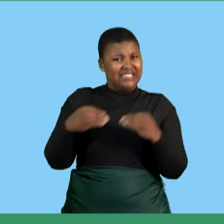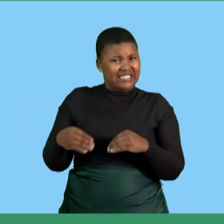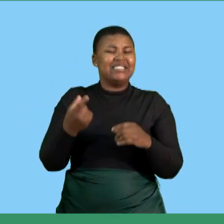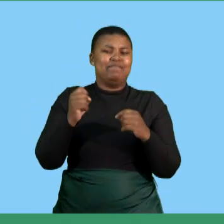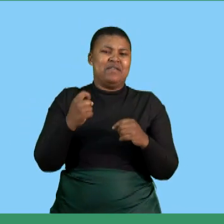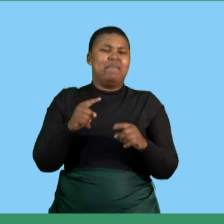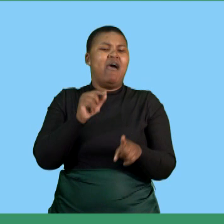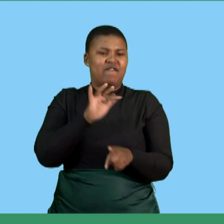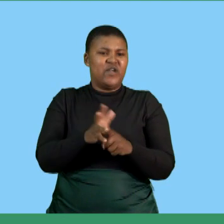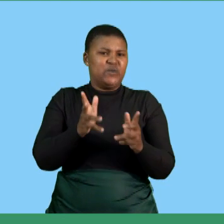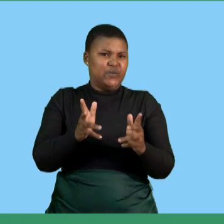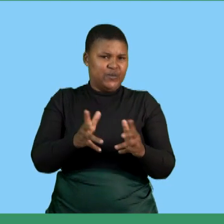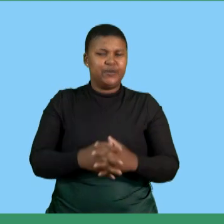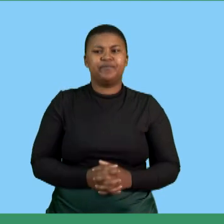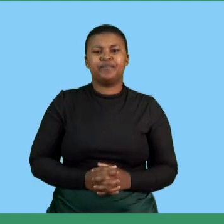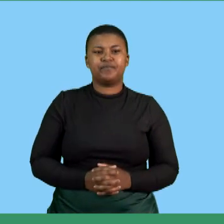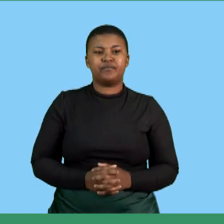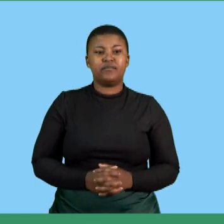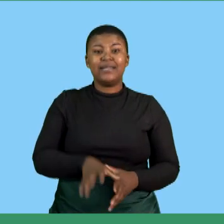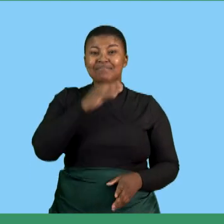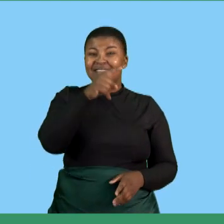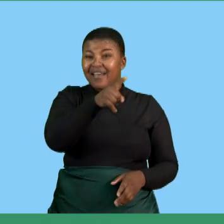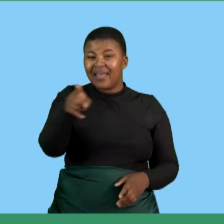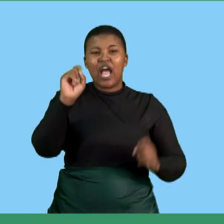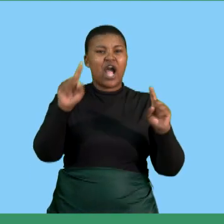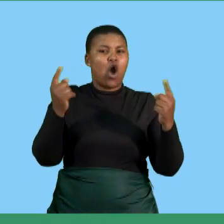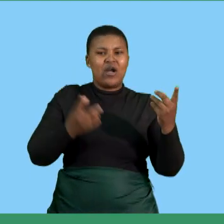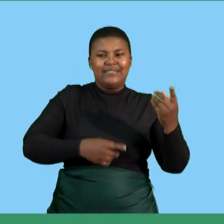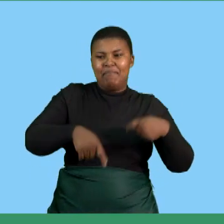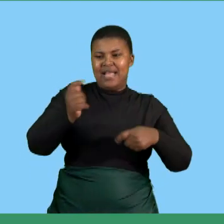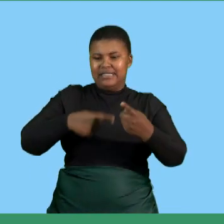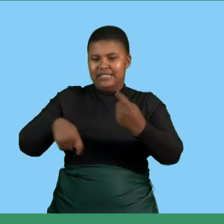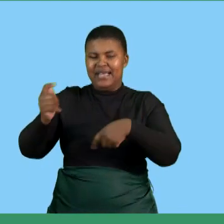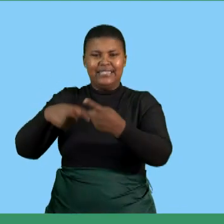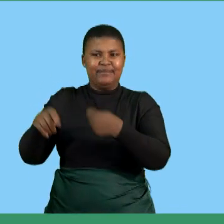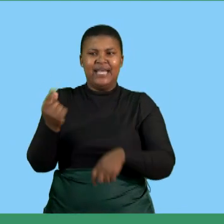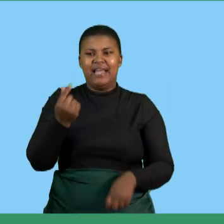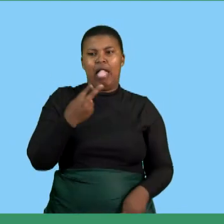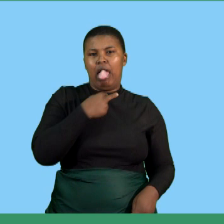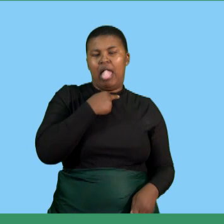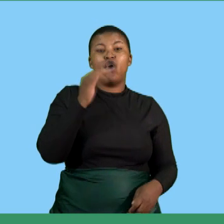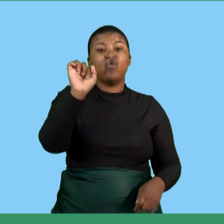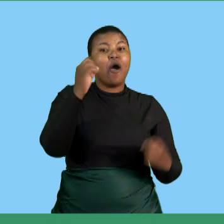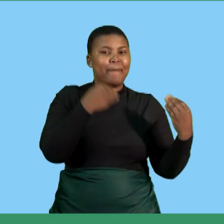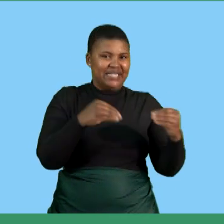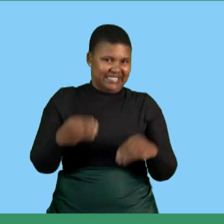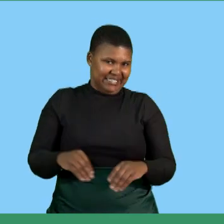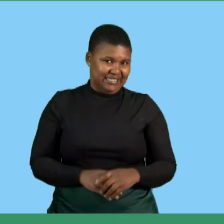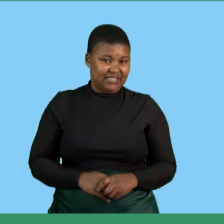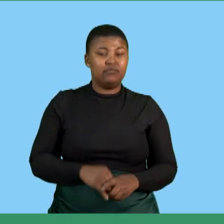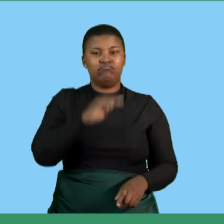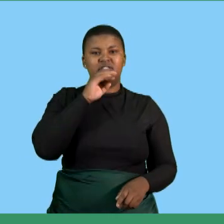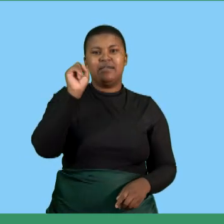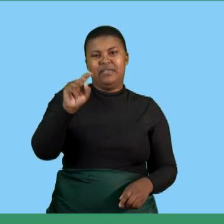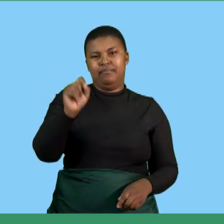money to buy your products or obtain your service. So they will not be able to spend money on your business.